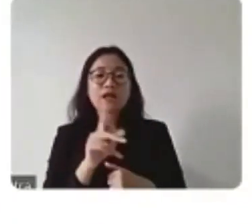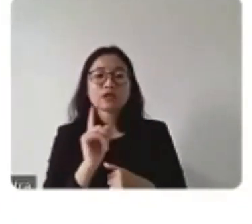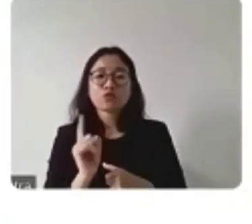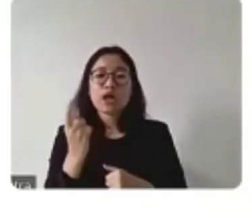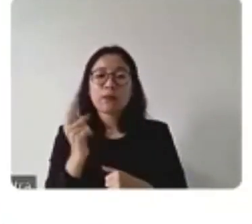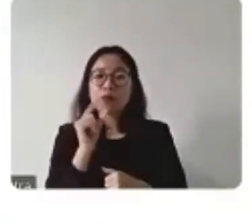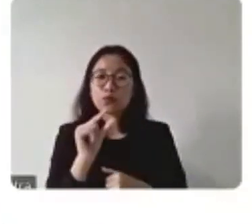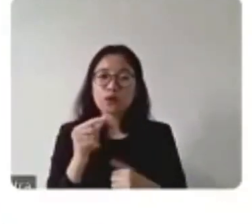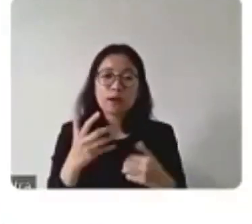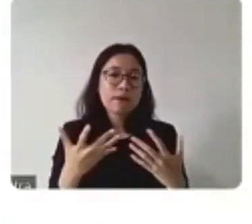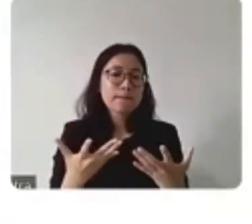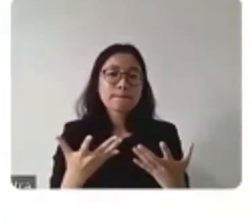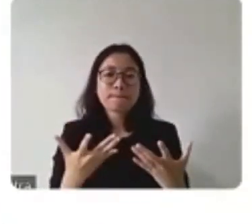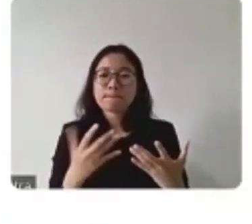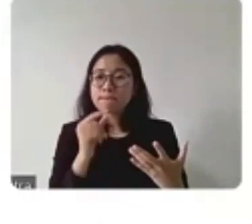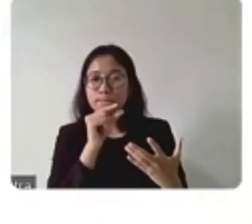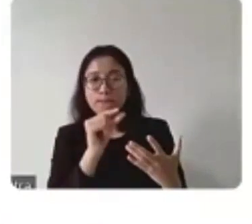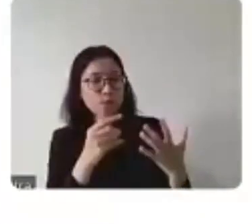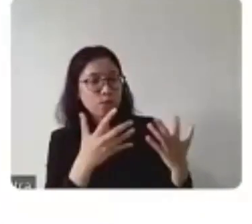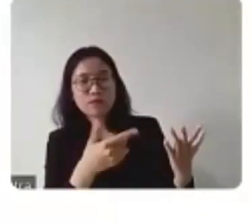nutrition among people, especially